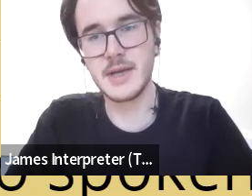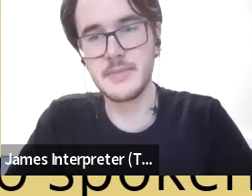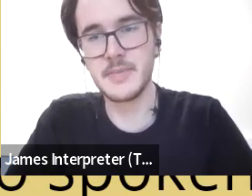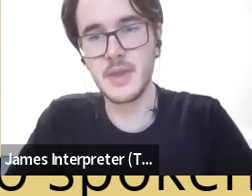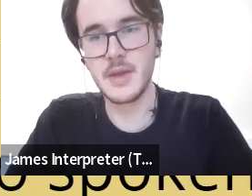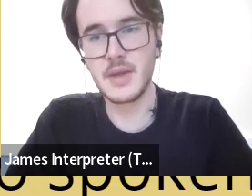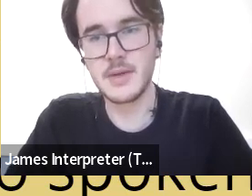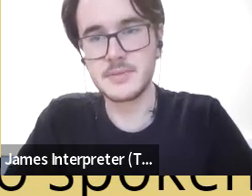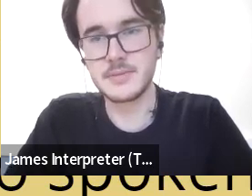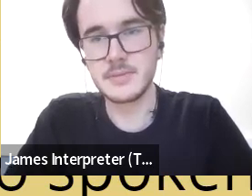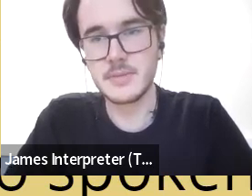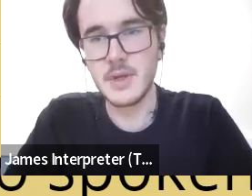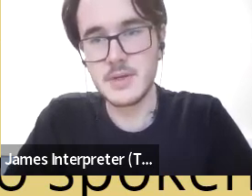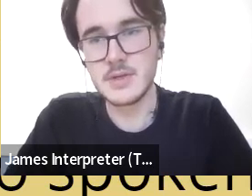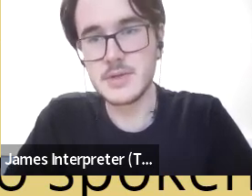would sign.